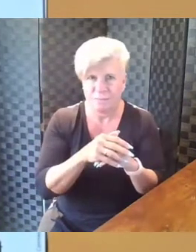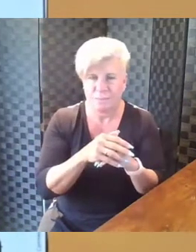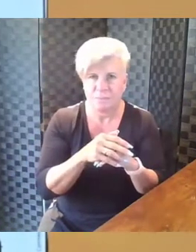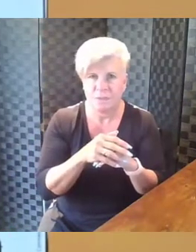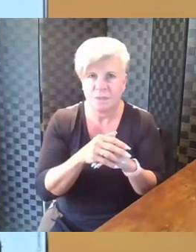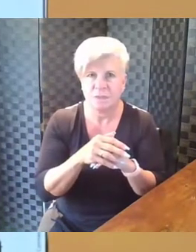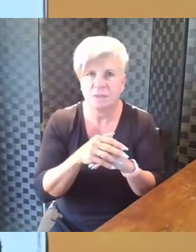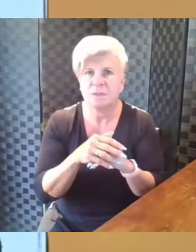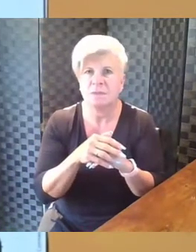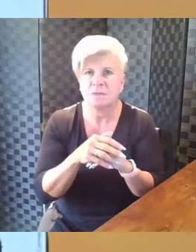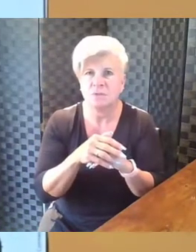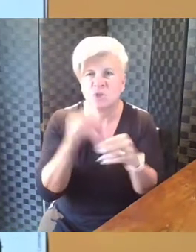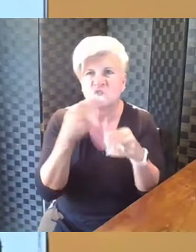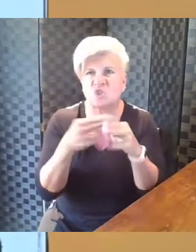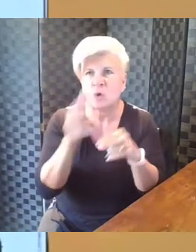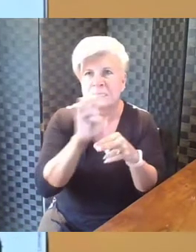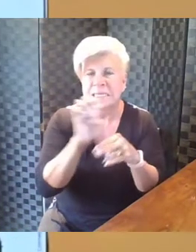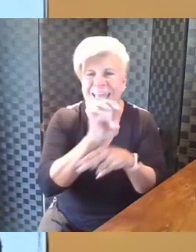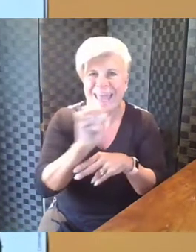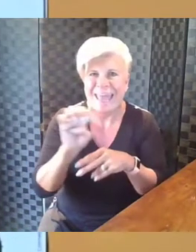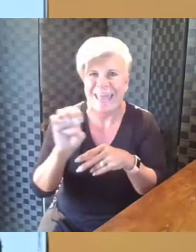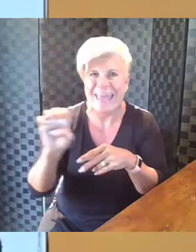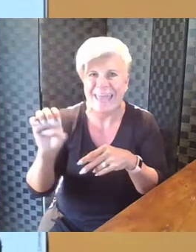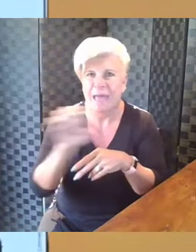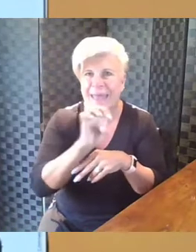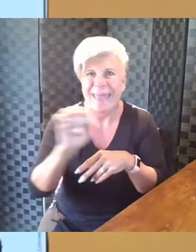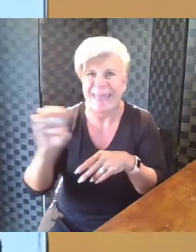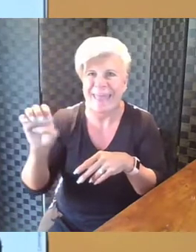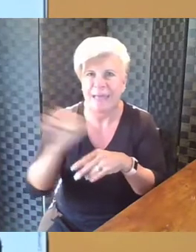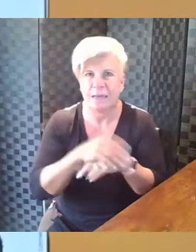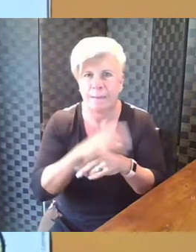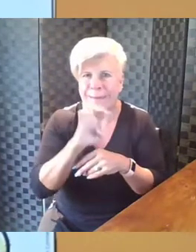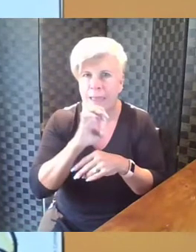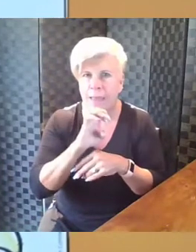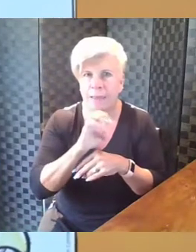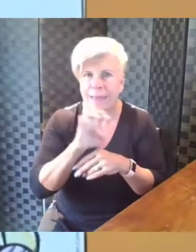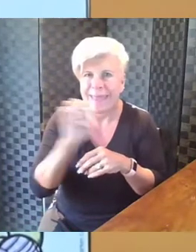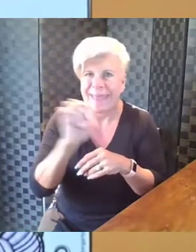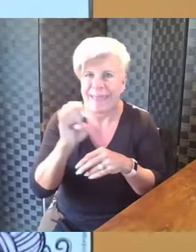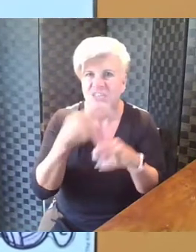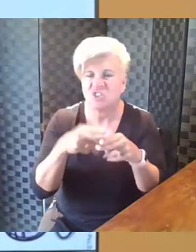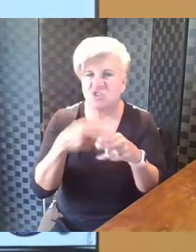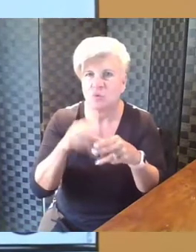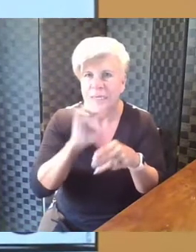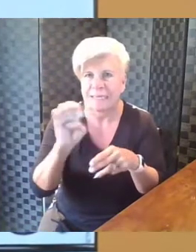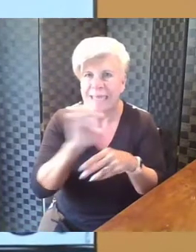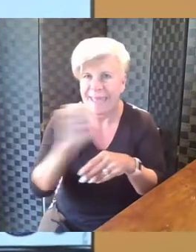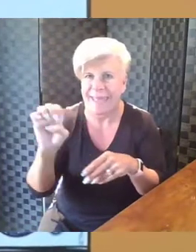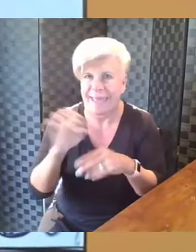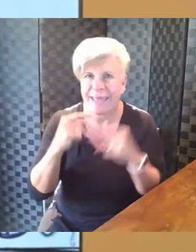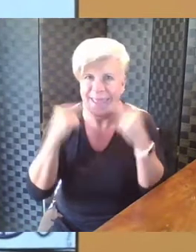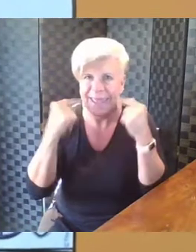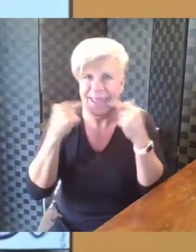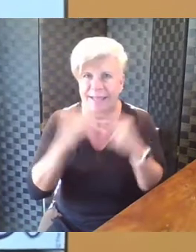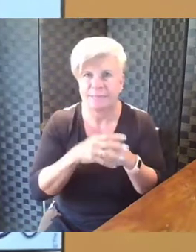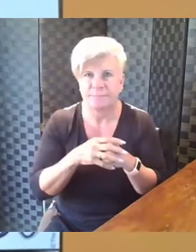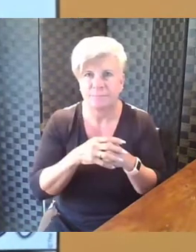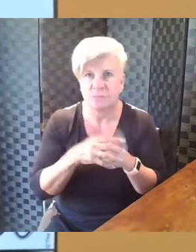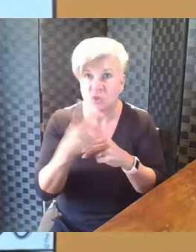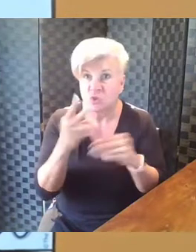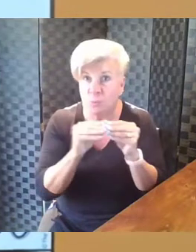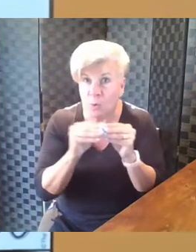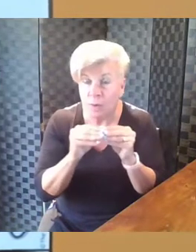goes like this. Eh. Can you do that? Eh. That's how I know I'm using that eh sound. There's 2 more left.